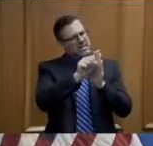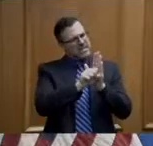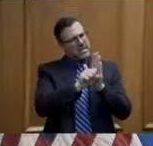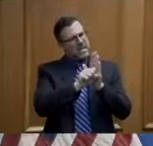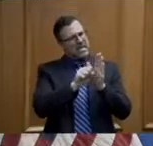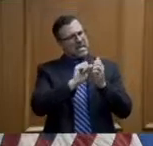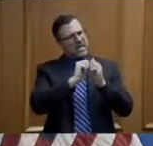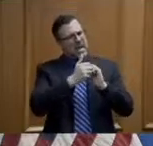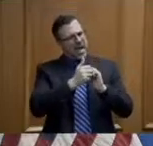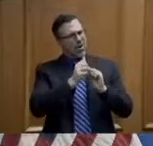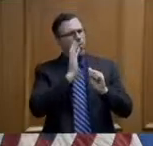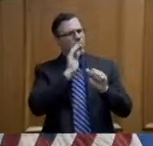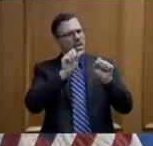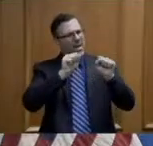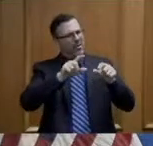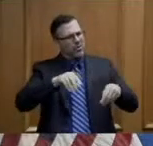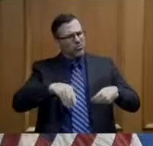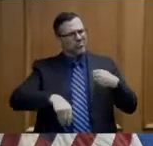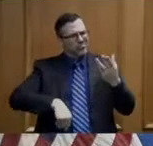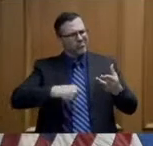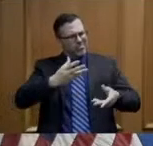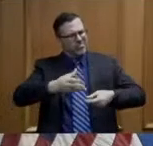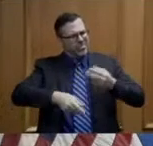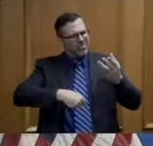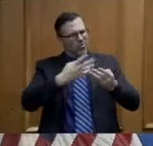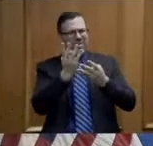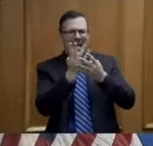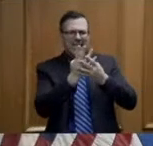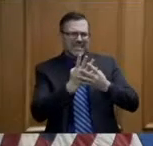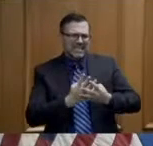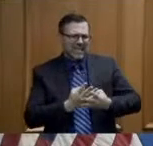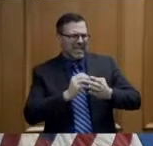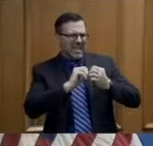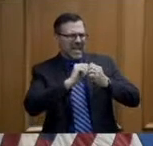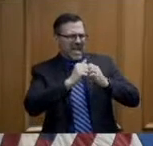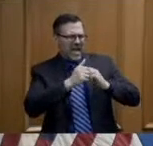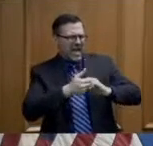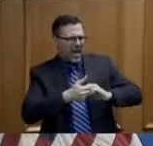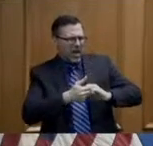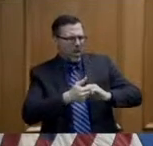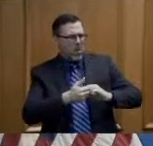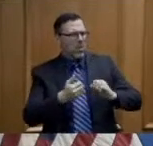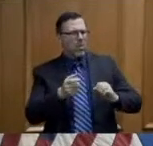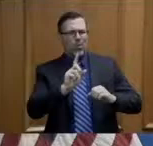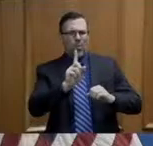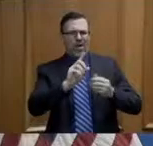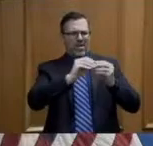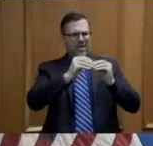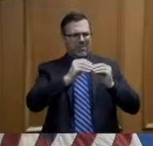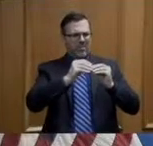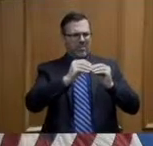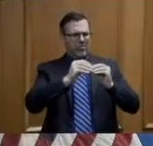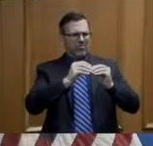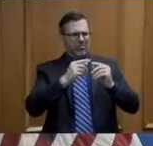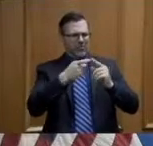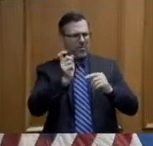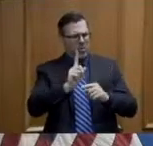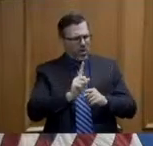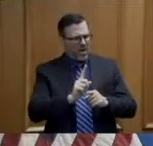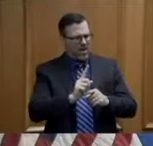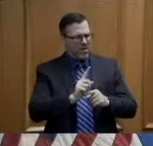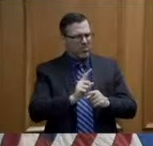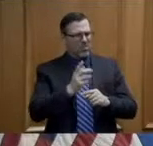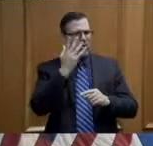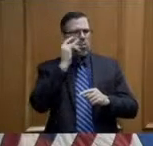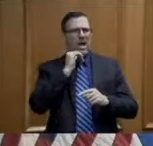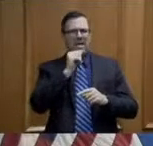to provide all these tests? Where are these, this, I imagine, a mass amount of tests coming from, and why is now the time? Why wasn't it a week,